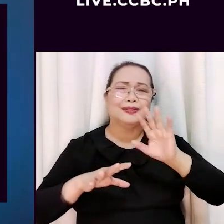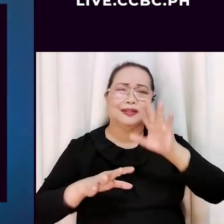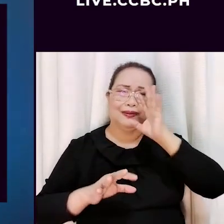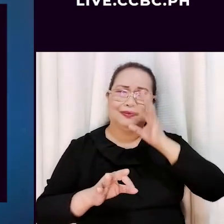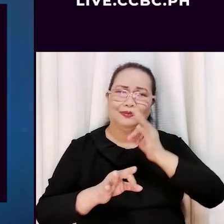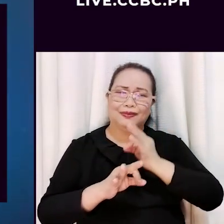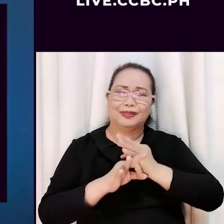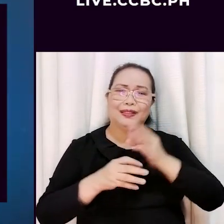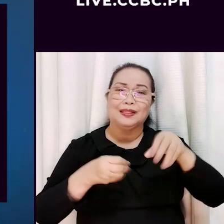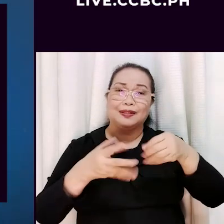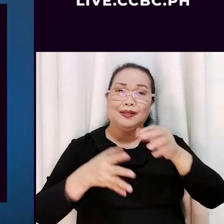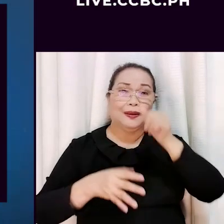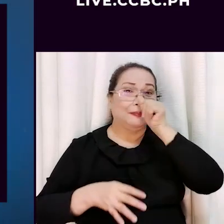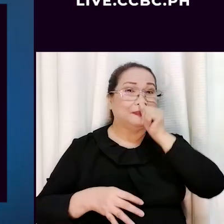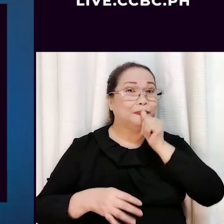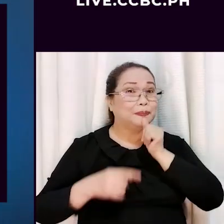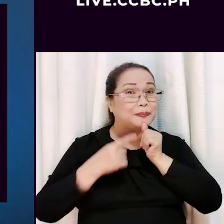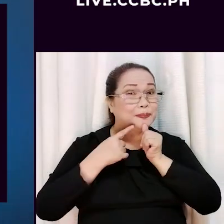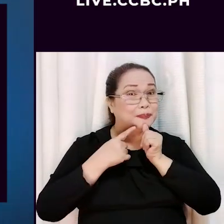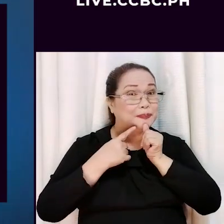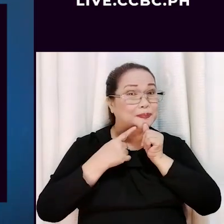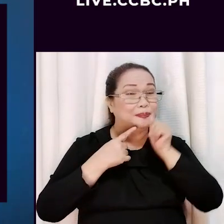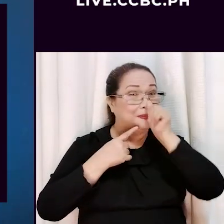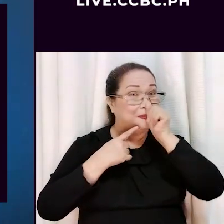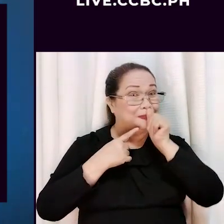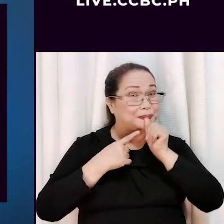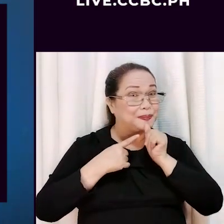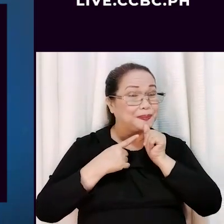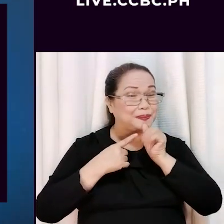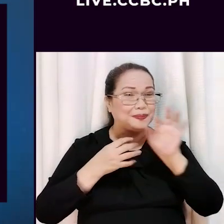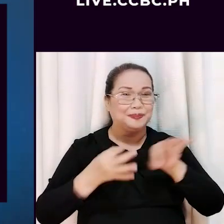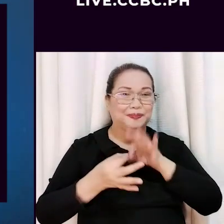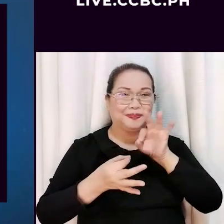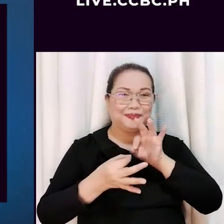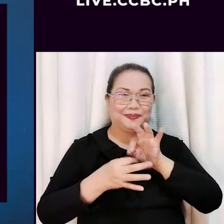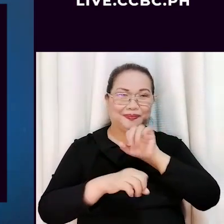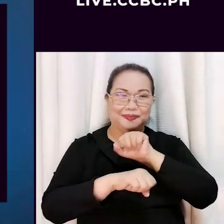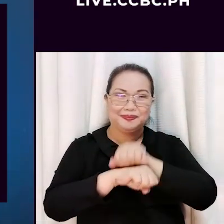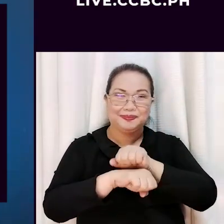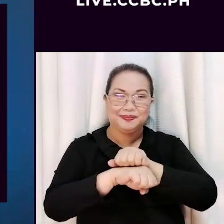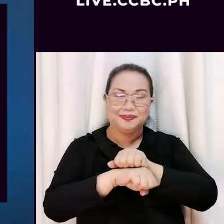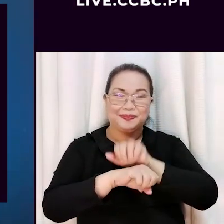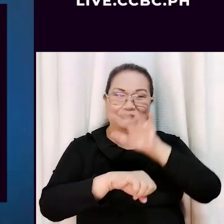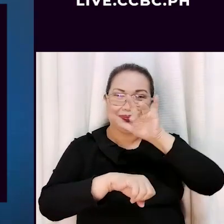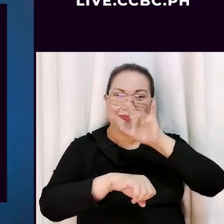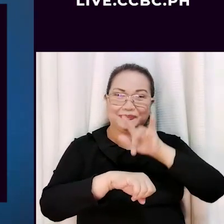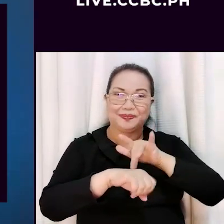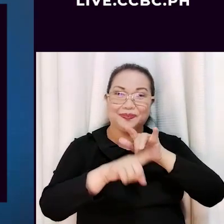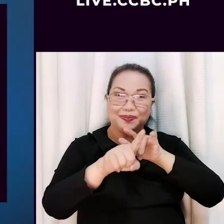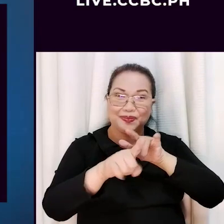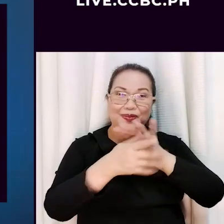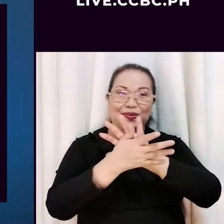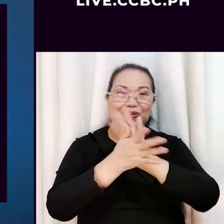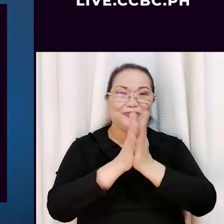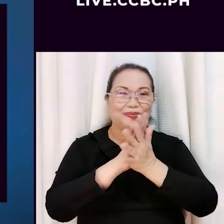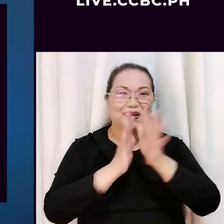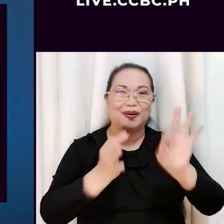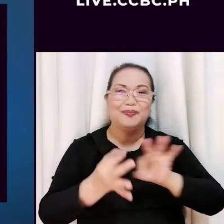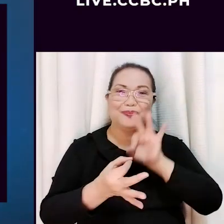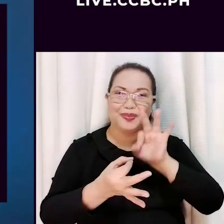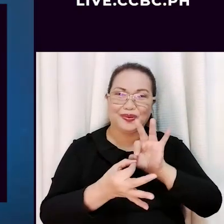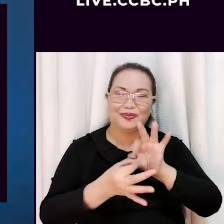produces patience, but that patience have its perfect work, that you may be perfect and